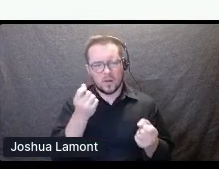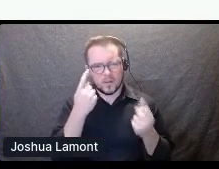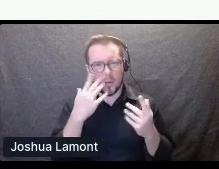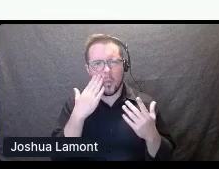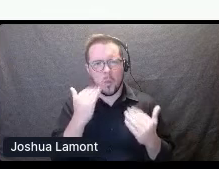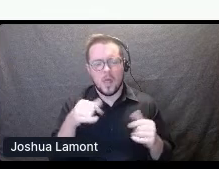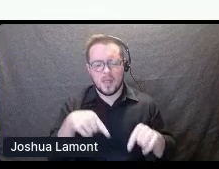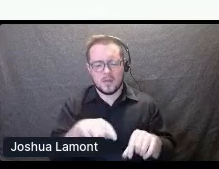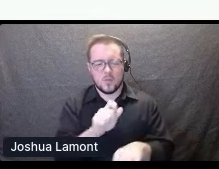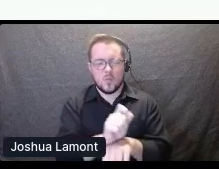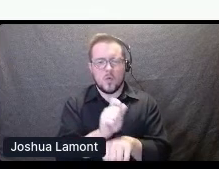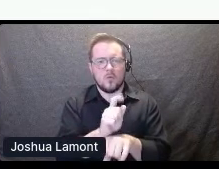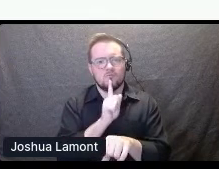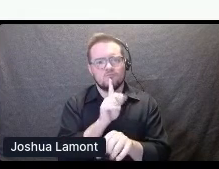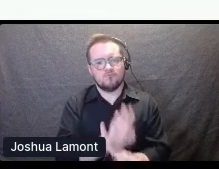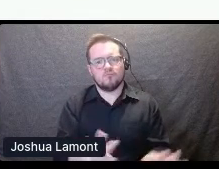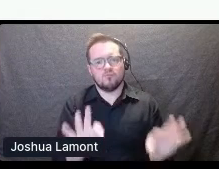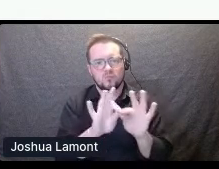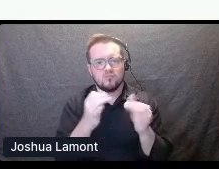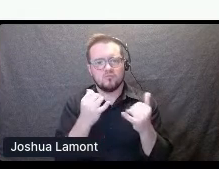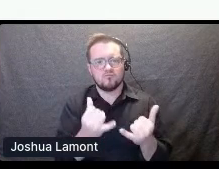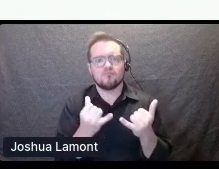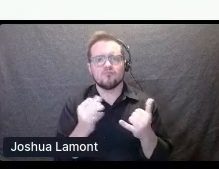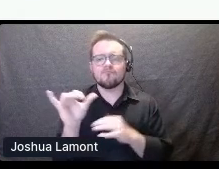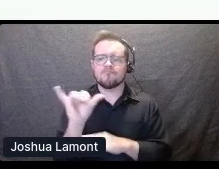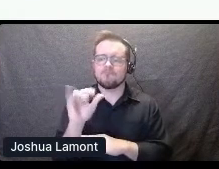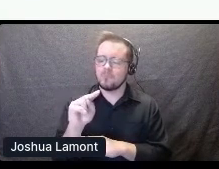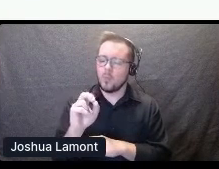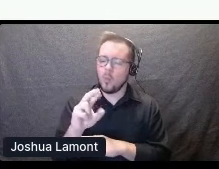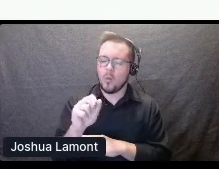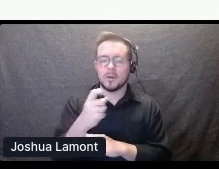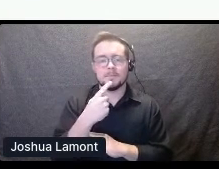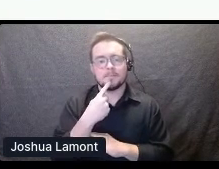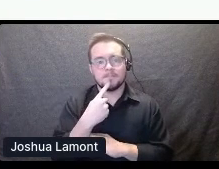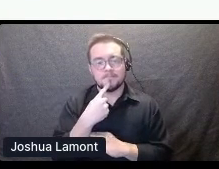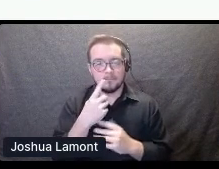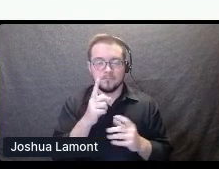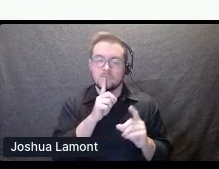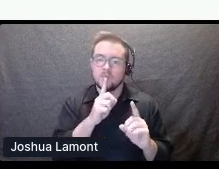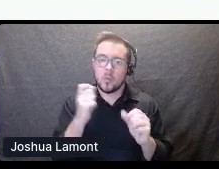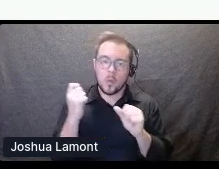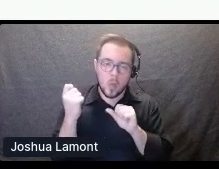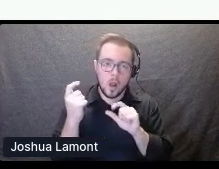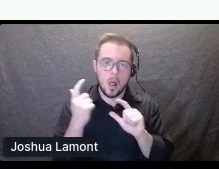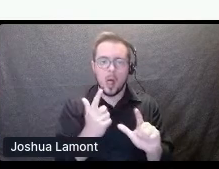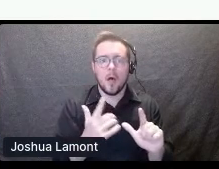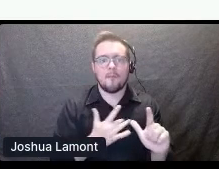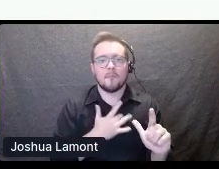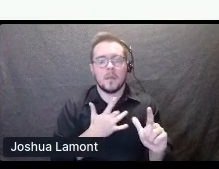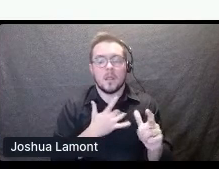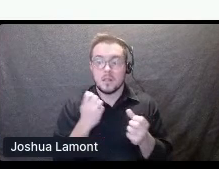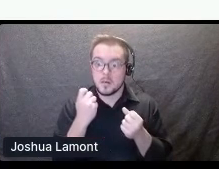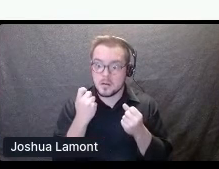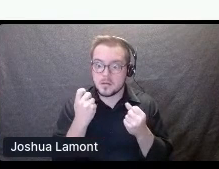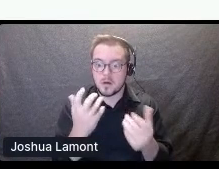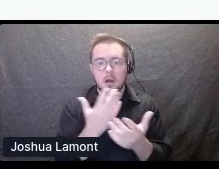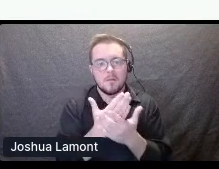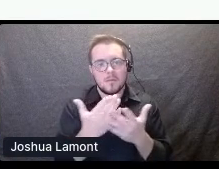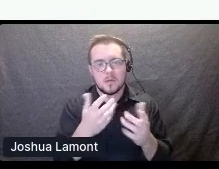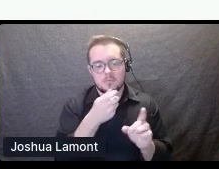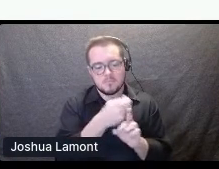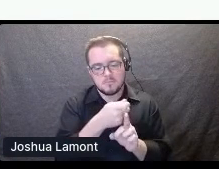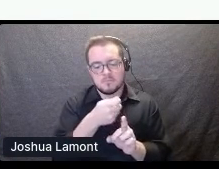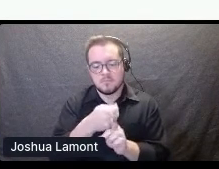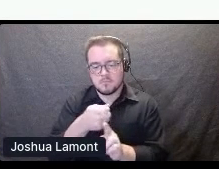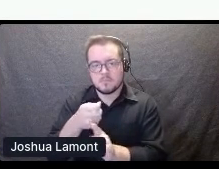now in particular. Like Nora just said, I'm sure we're all feeling there's a lot of stuff going on right now.